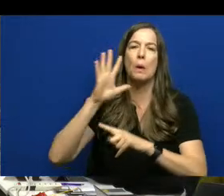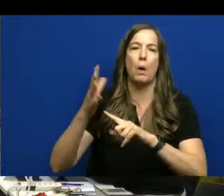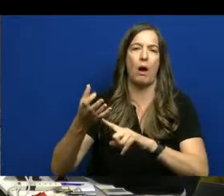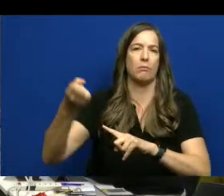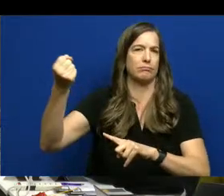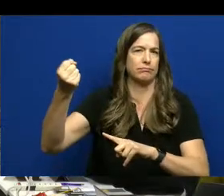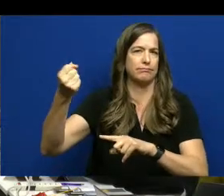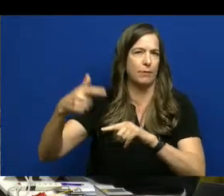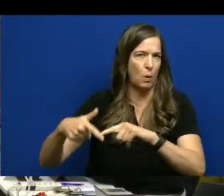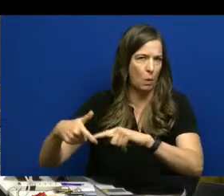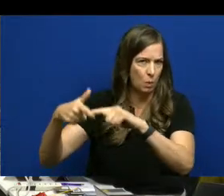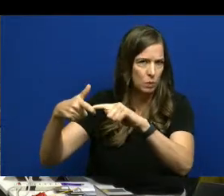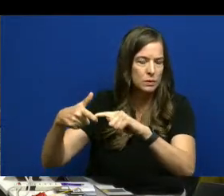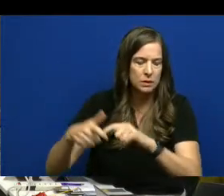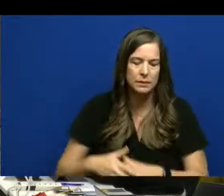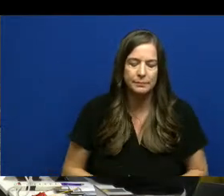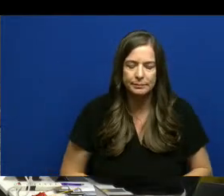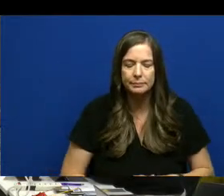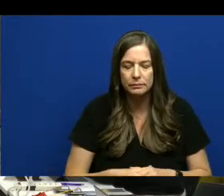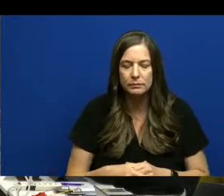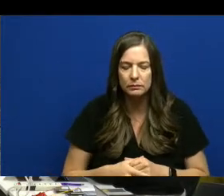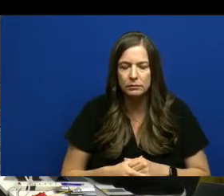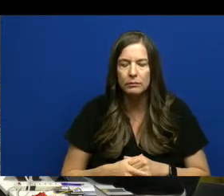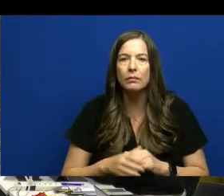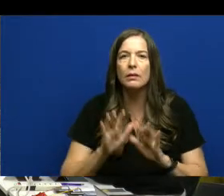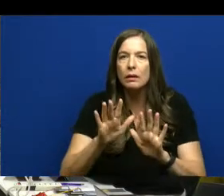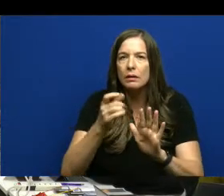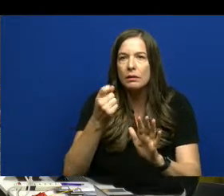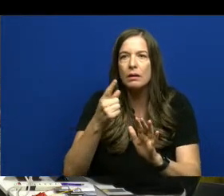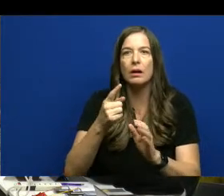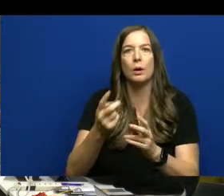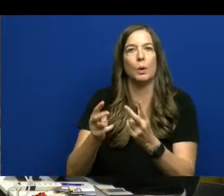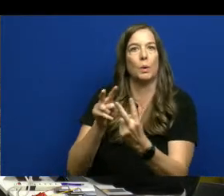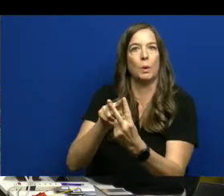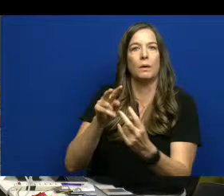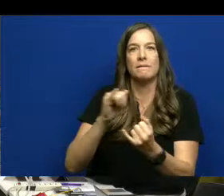And the finalists are still candidates.